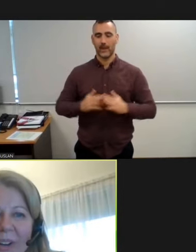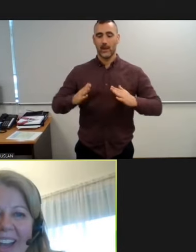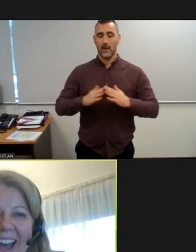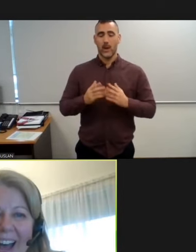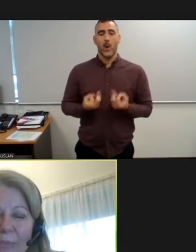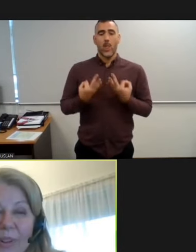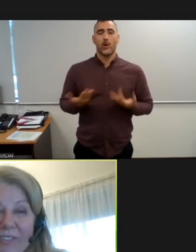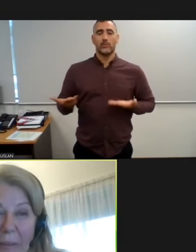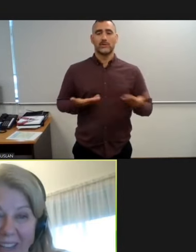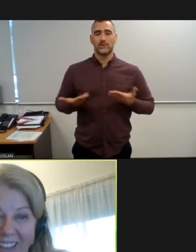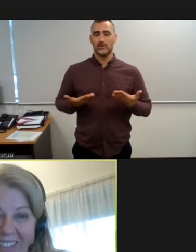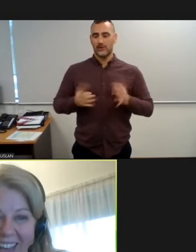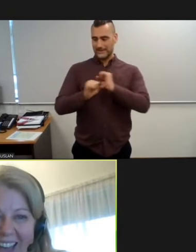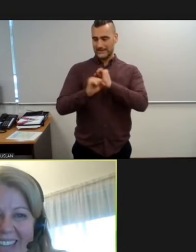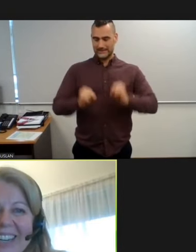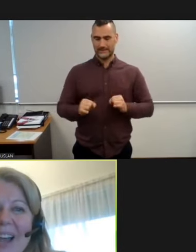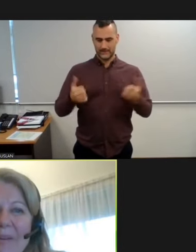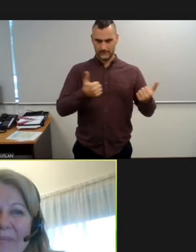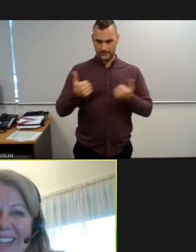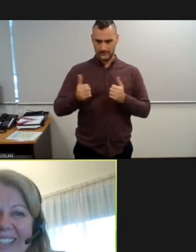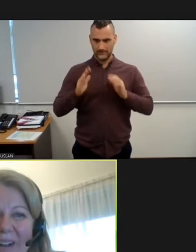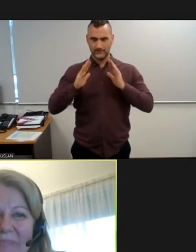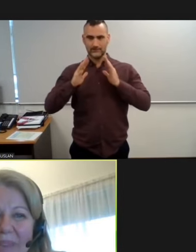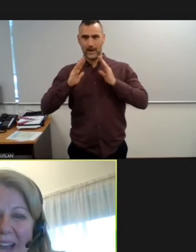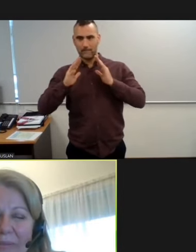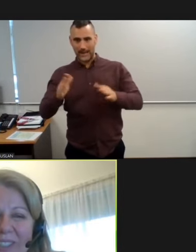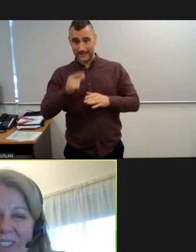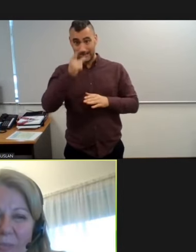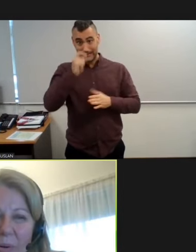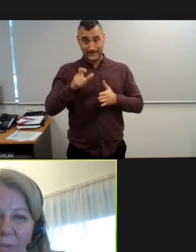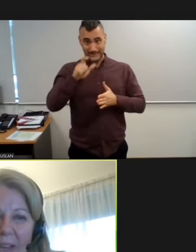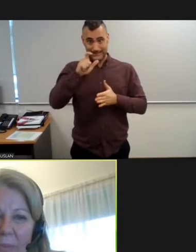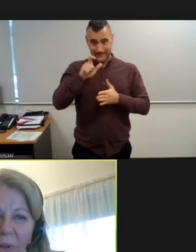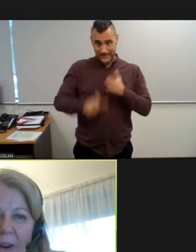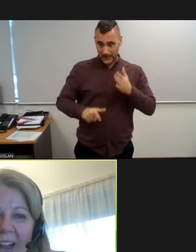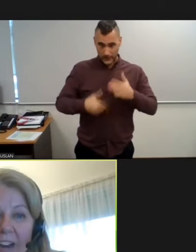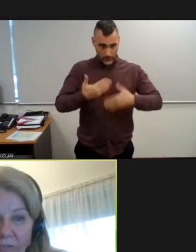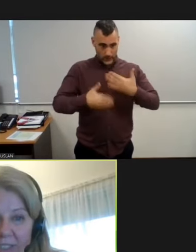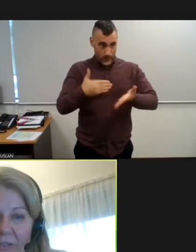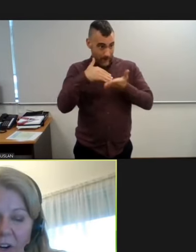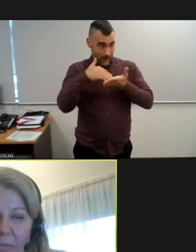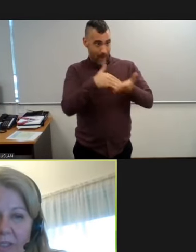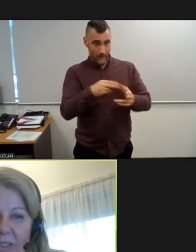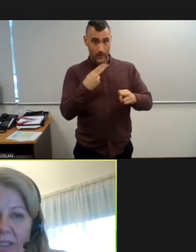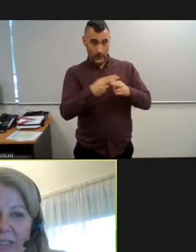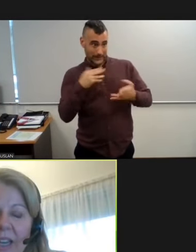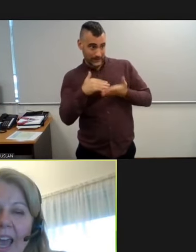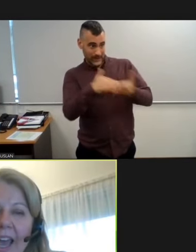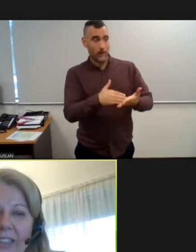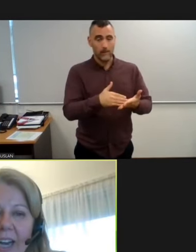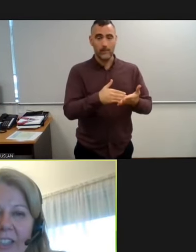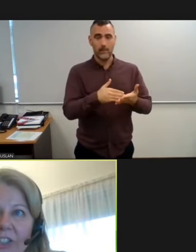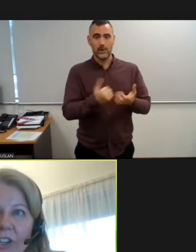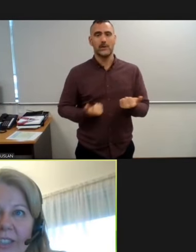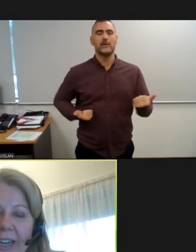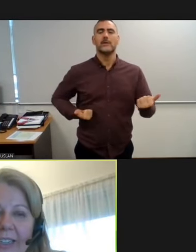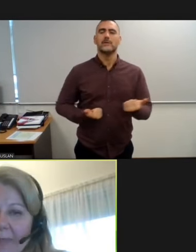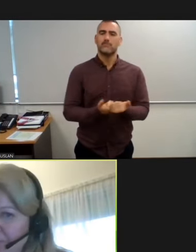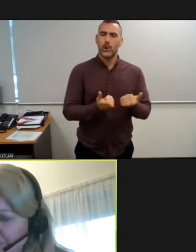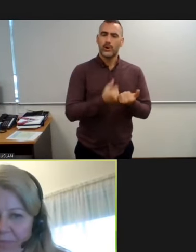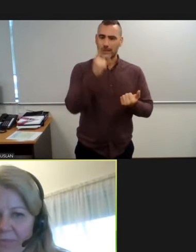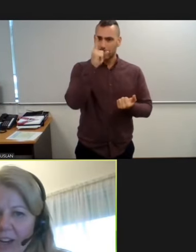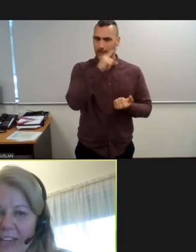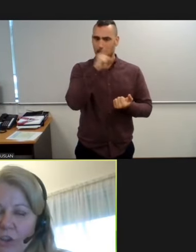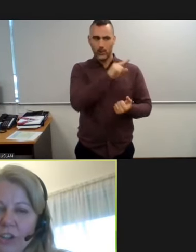to pull a rabbit out of the hat, but be able to support people who are at risk of homelessness. Our data shows